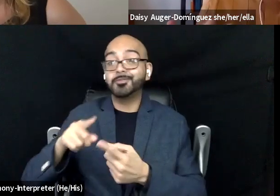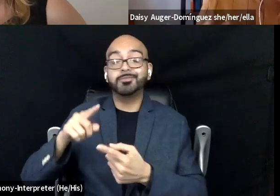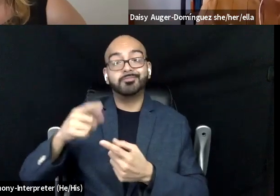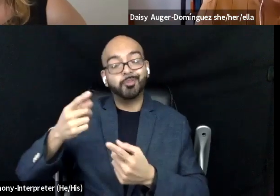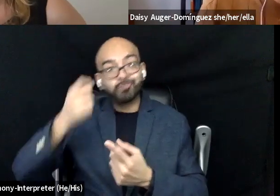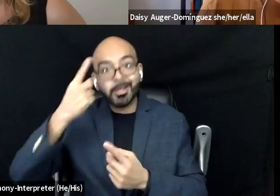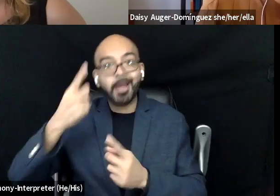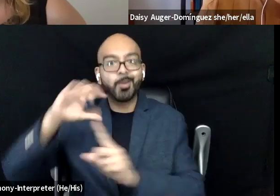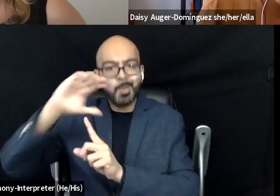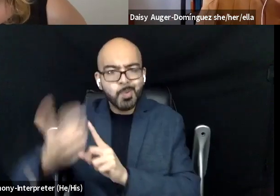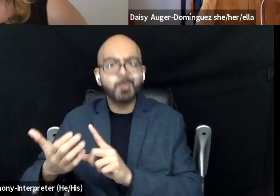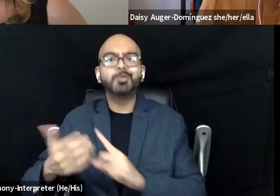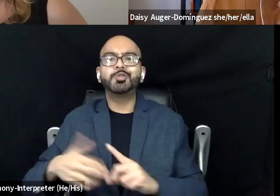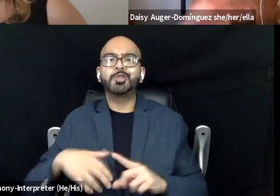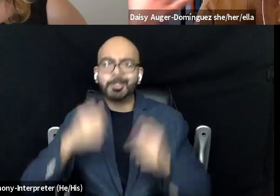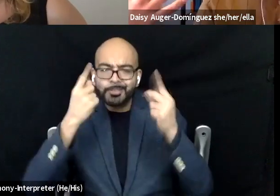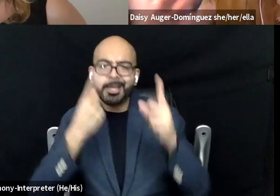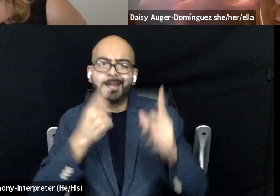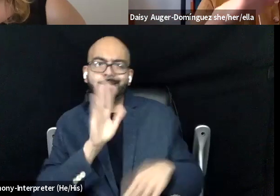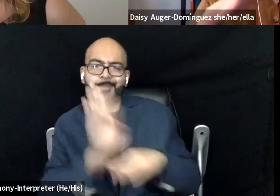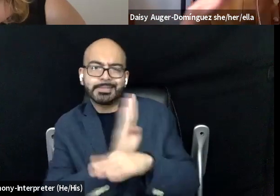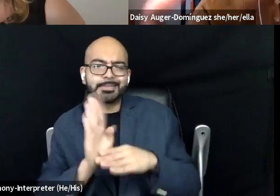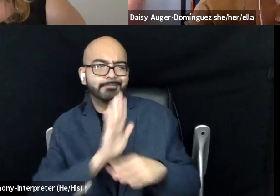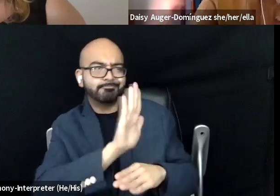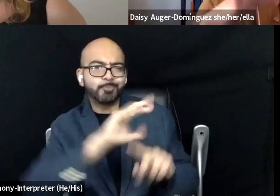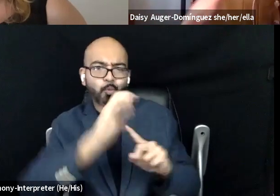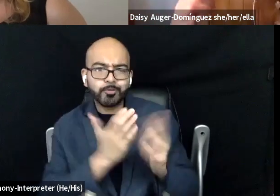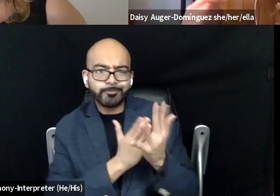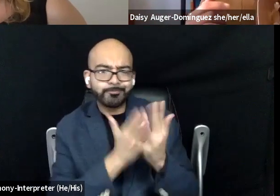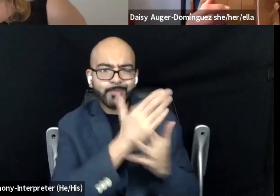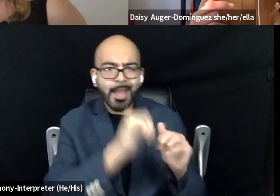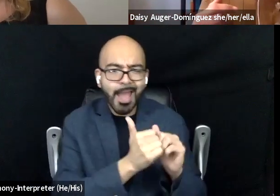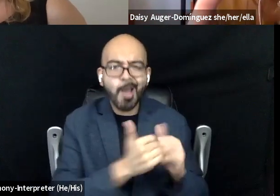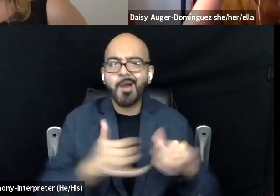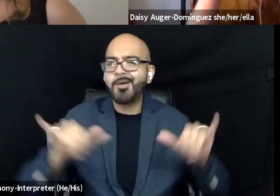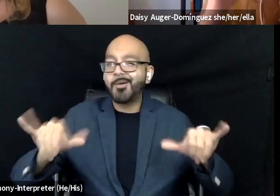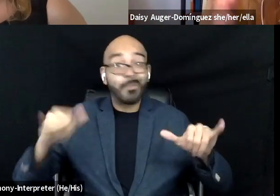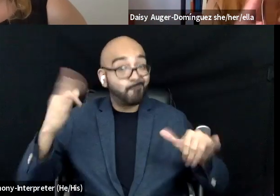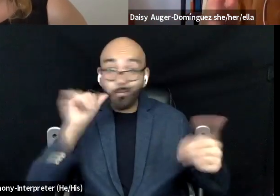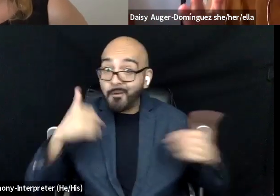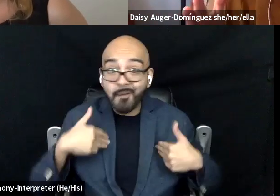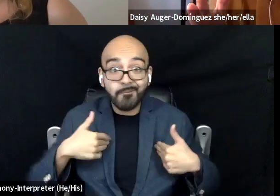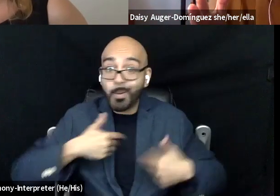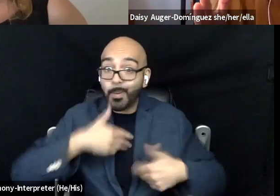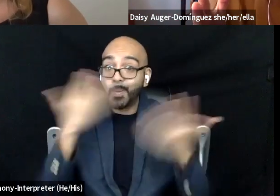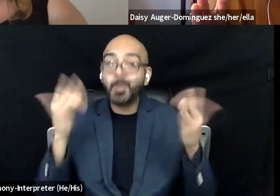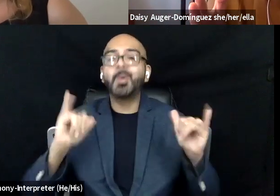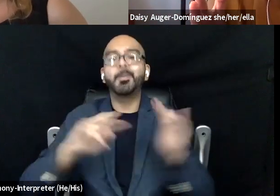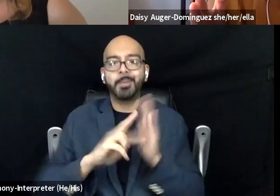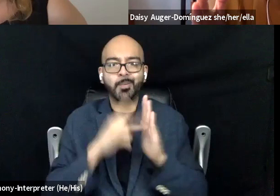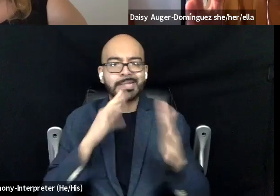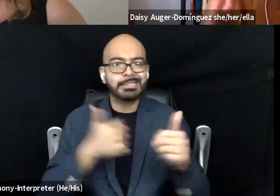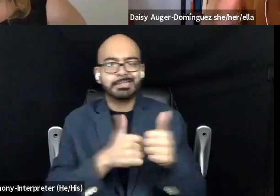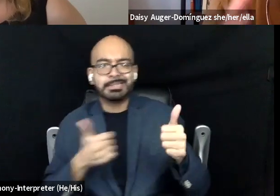how to navigate corporate culture right away, if you don't have folks to help you decode that in an organization, then you're going to fall behind